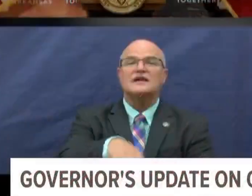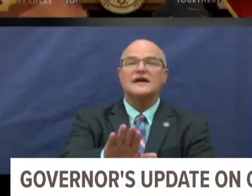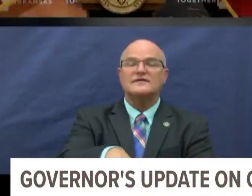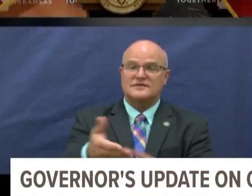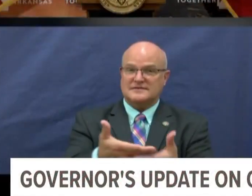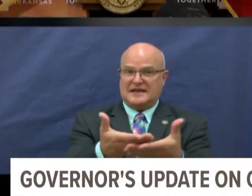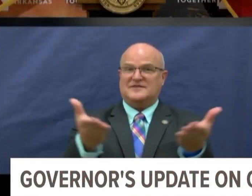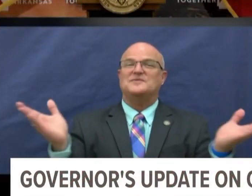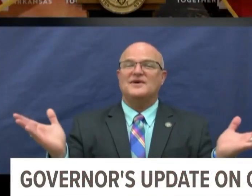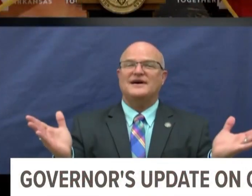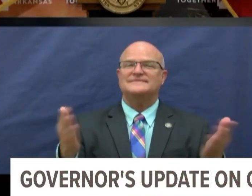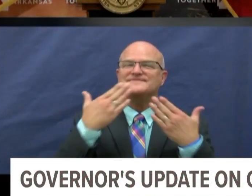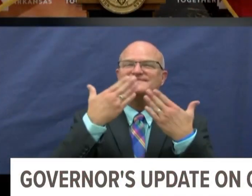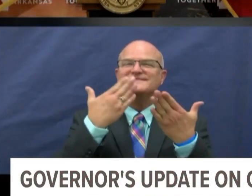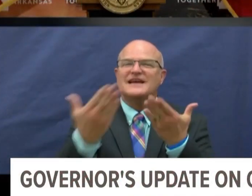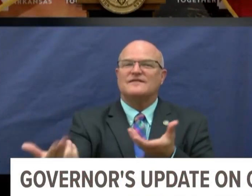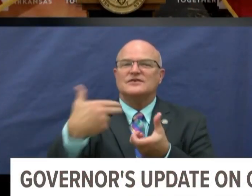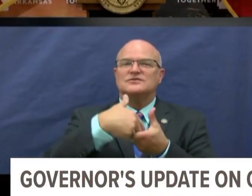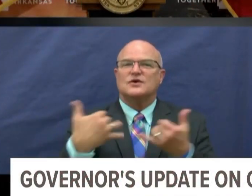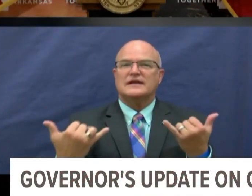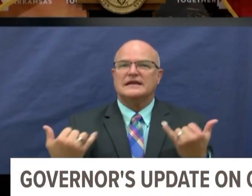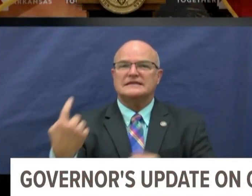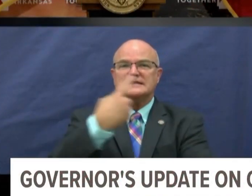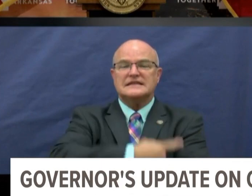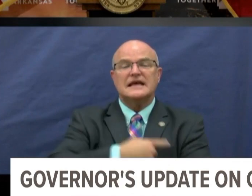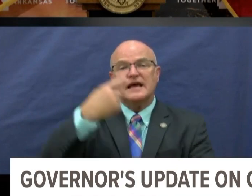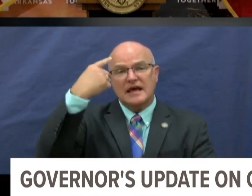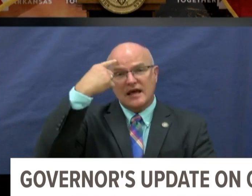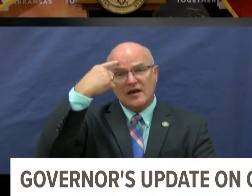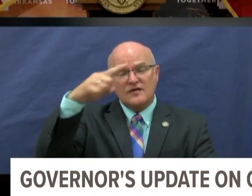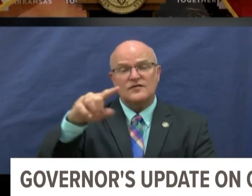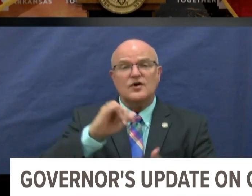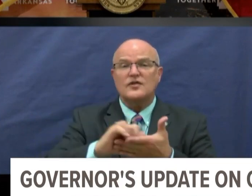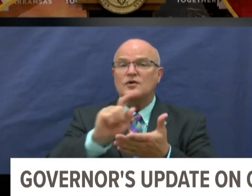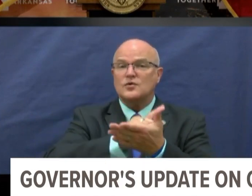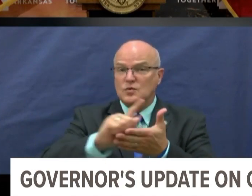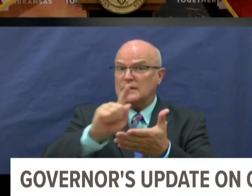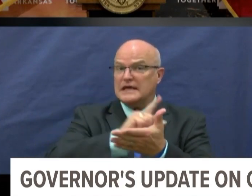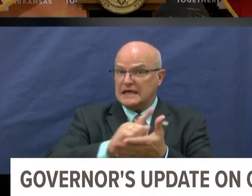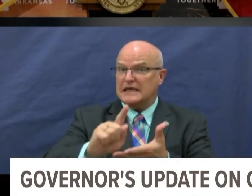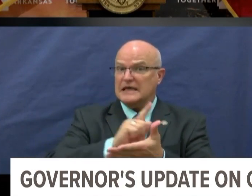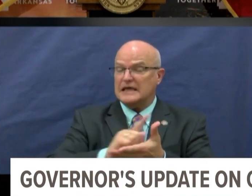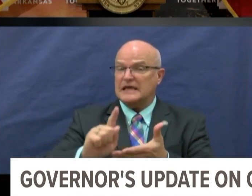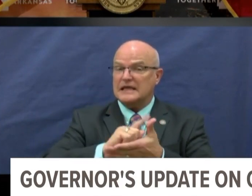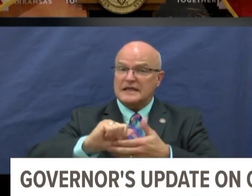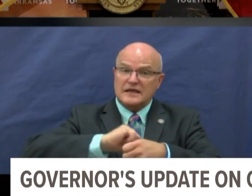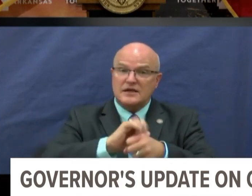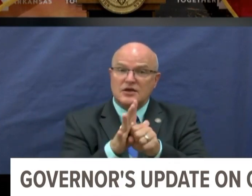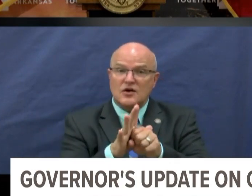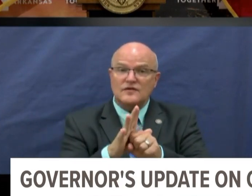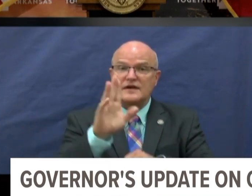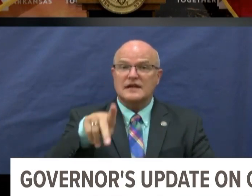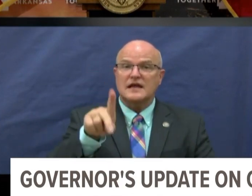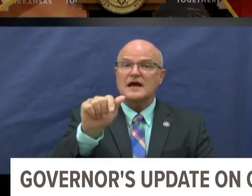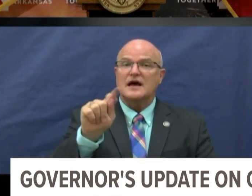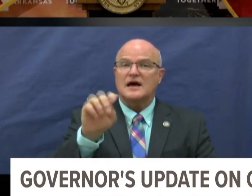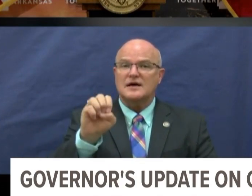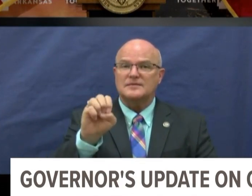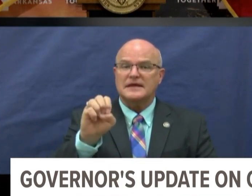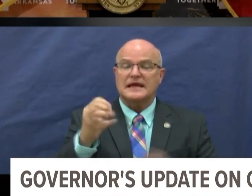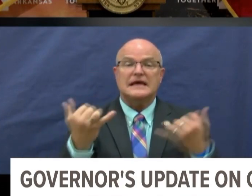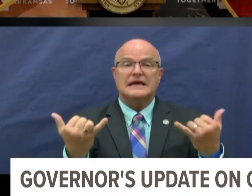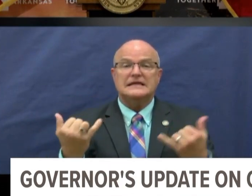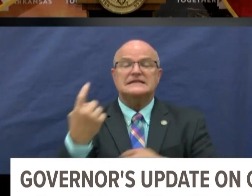Everyone, thanks for joining me today for the weekly COVID update. I am